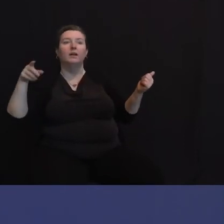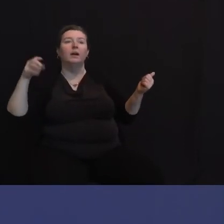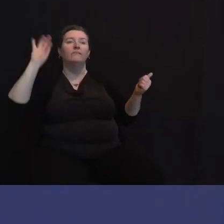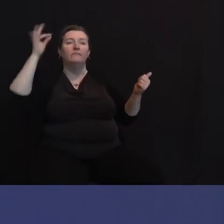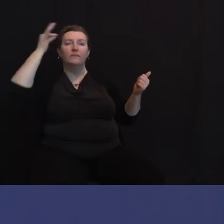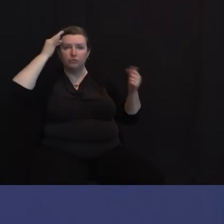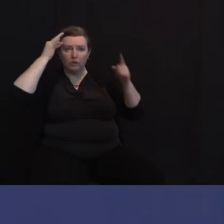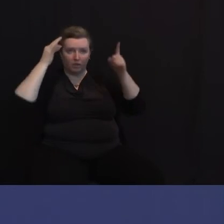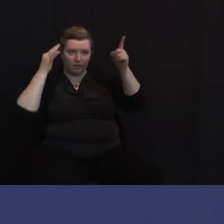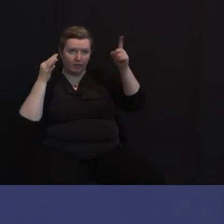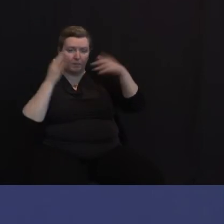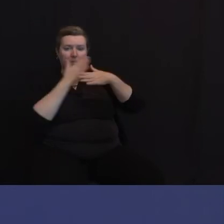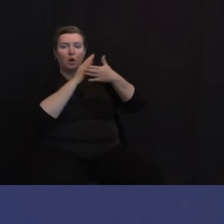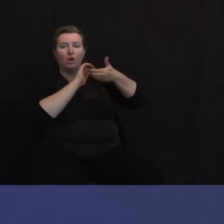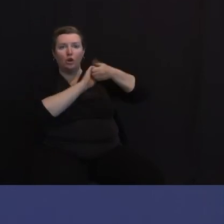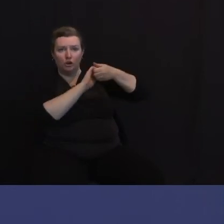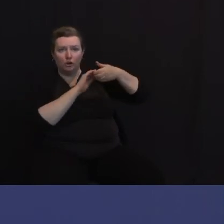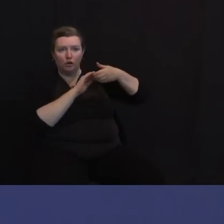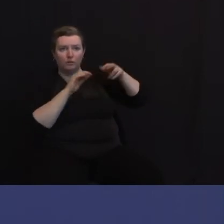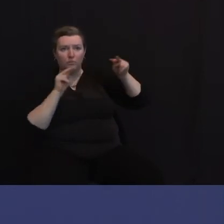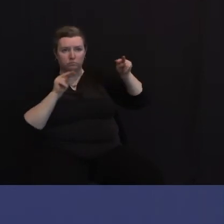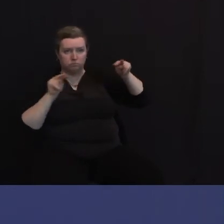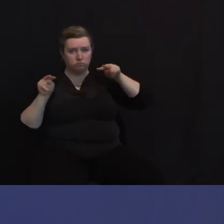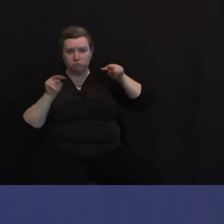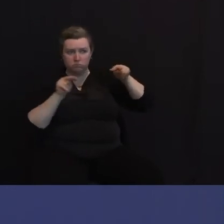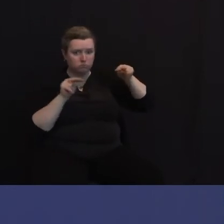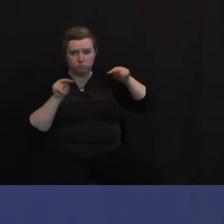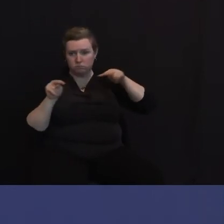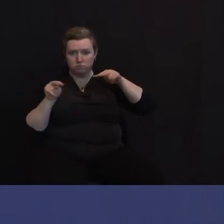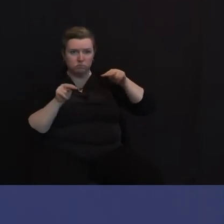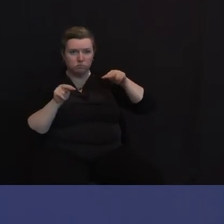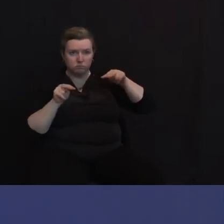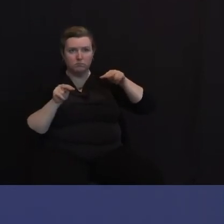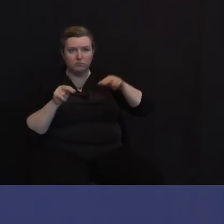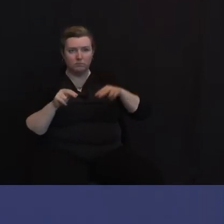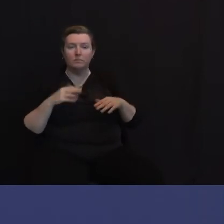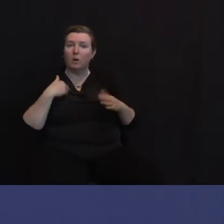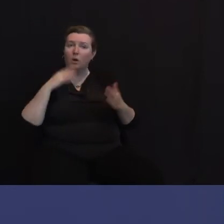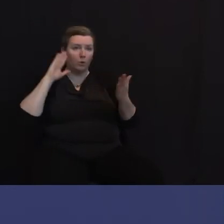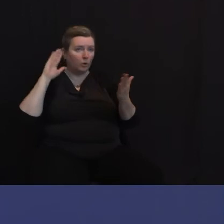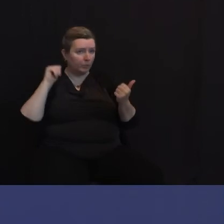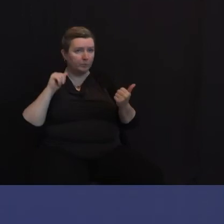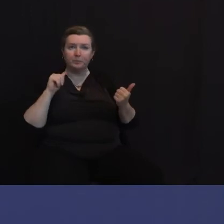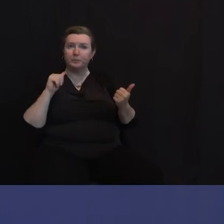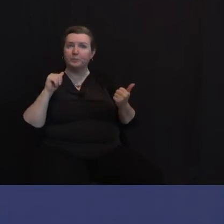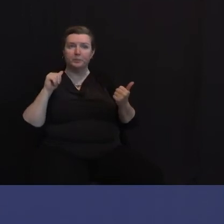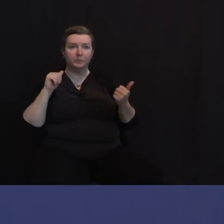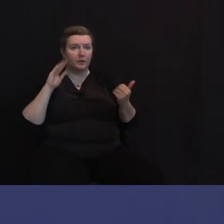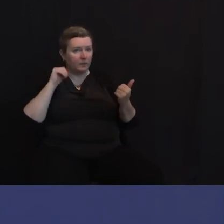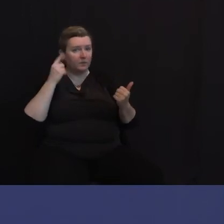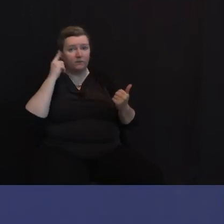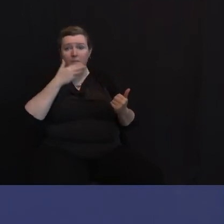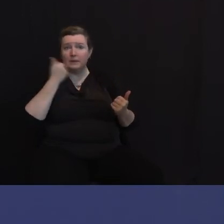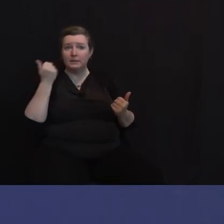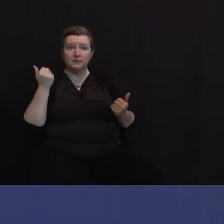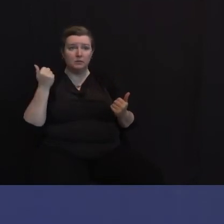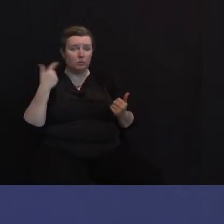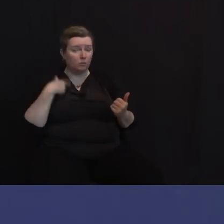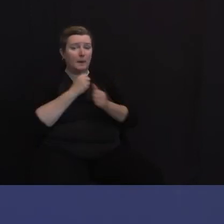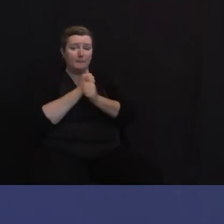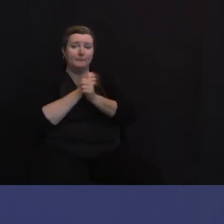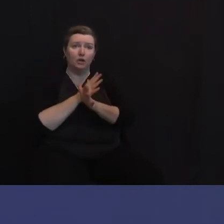can imagine, all over this. And I hope it turns out that we hope for the best, prepared for the worst, and we got a